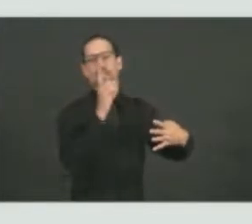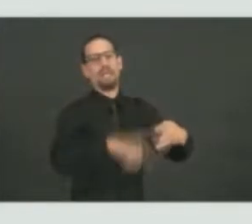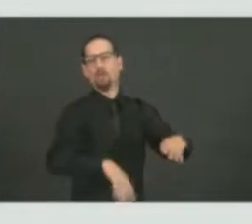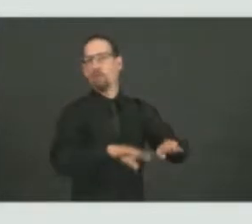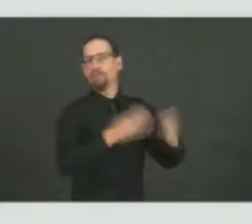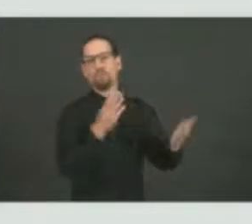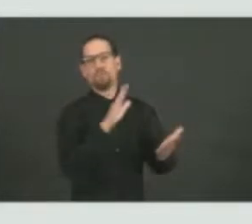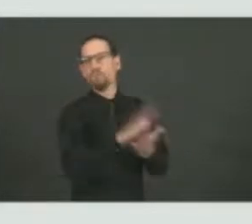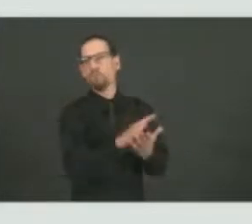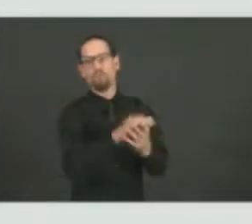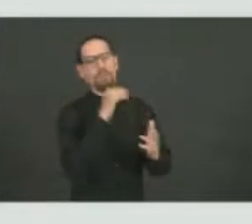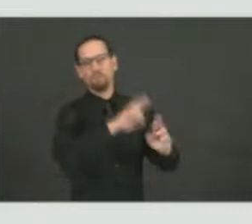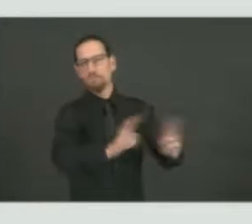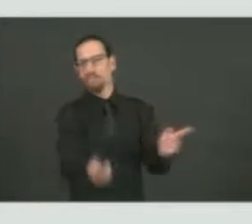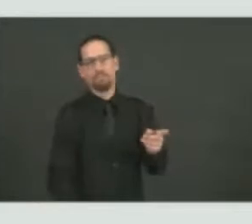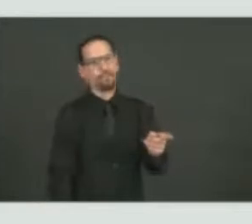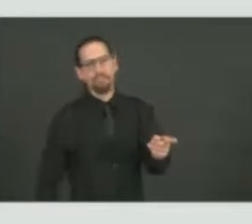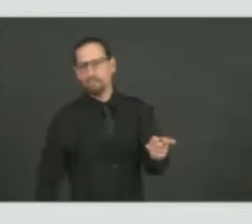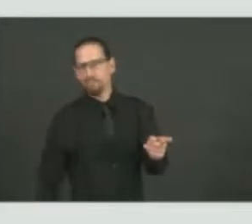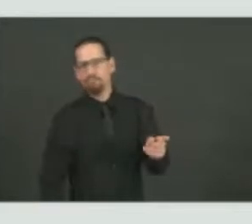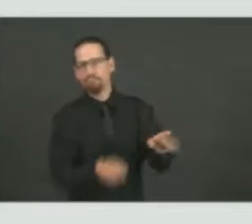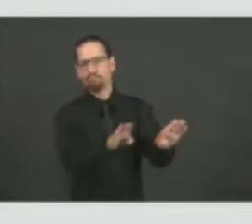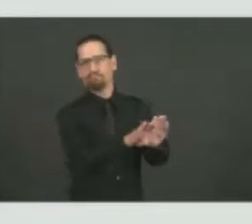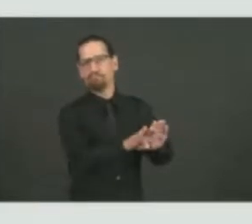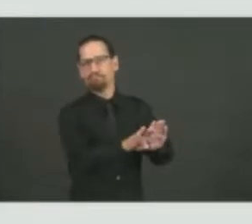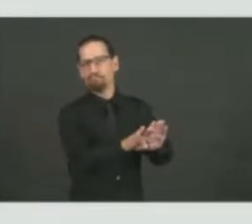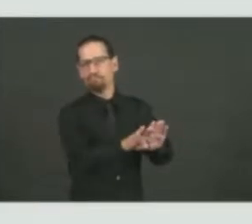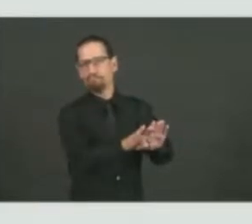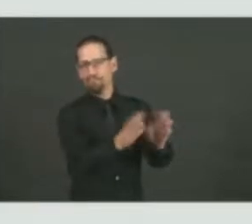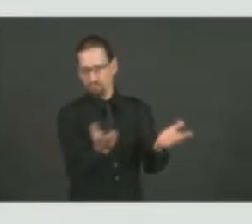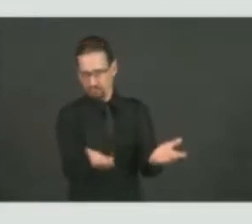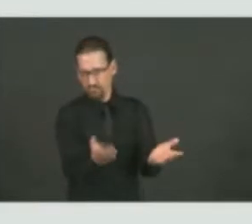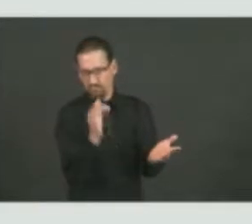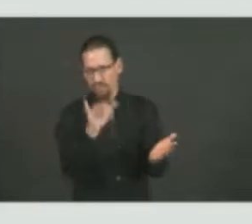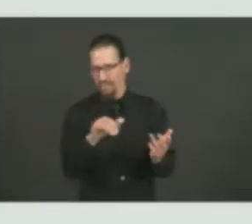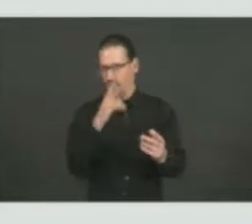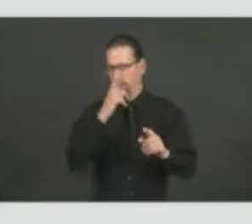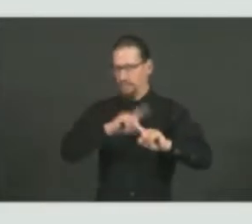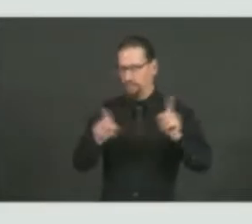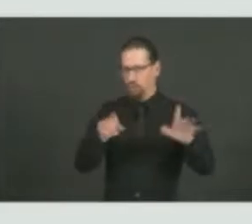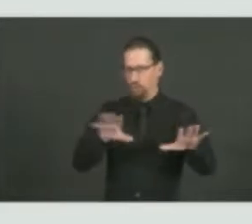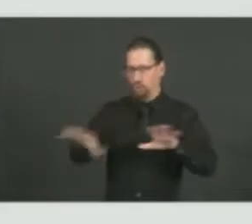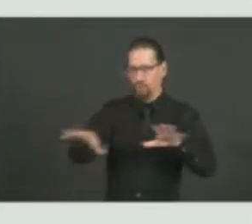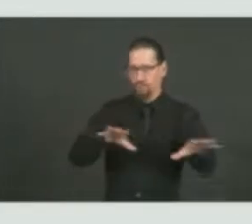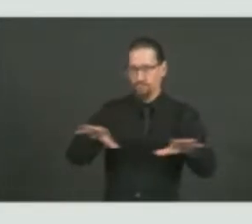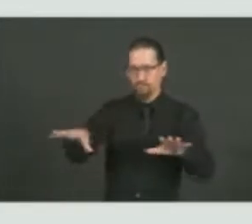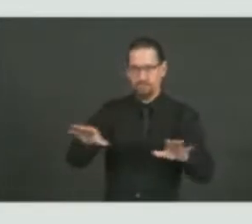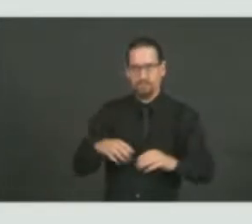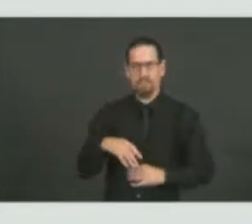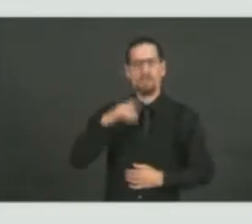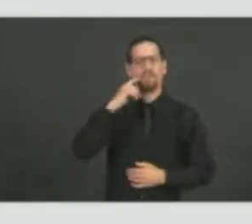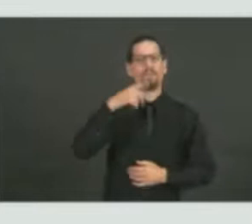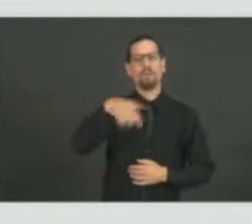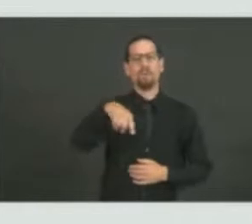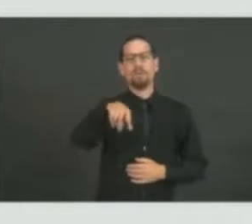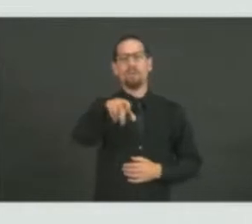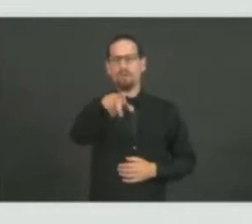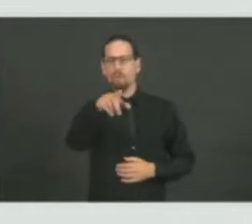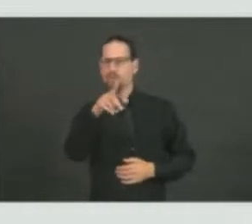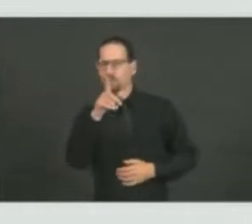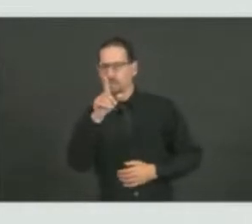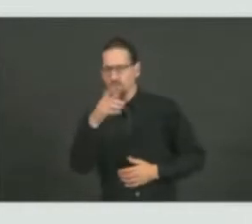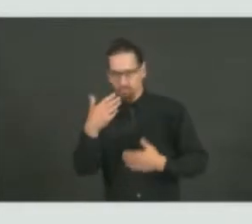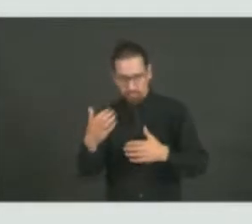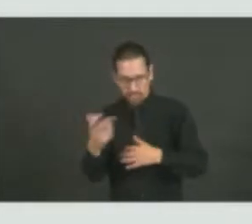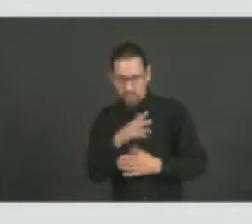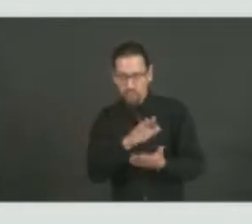I don't want anyone to worry that you're going to be asked or required to go back to school in person when it isn't safe, because that's